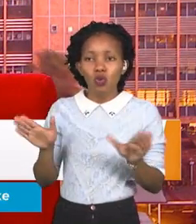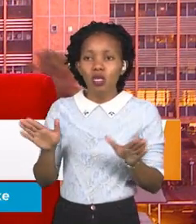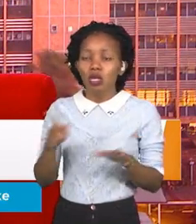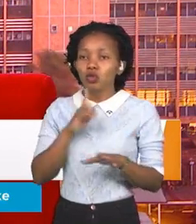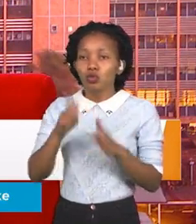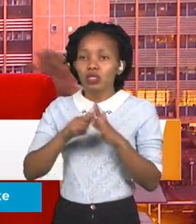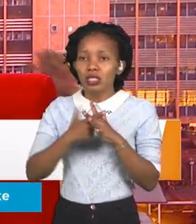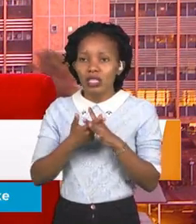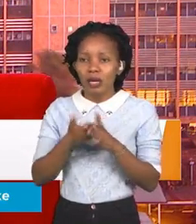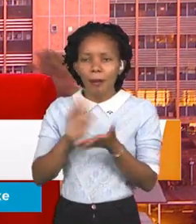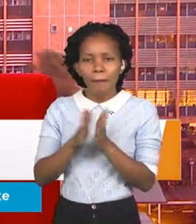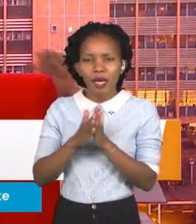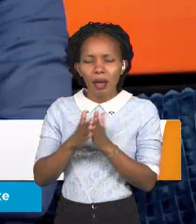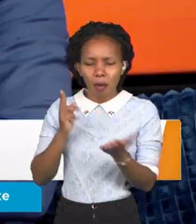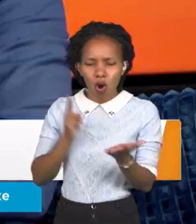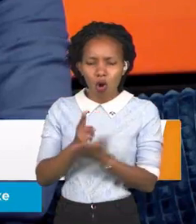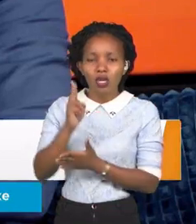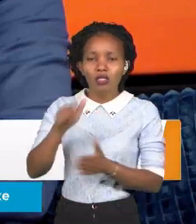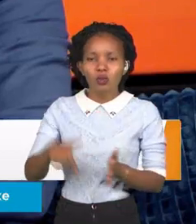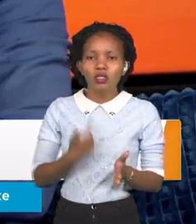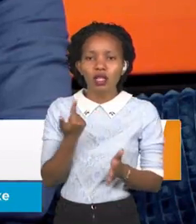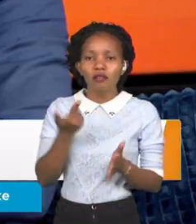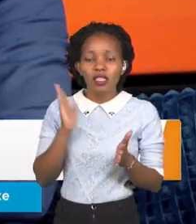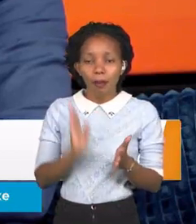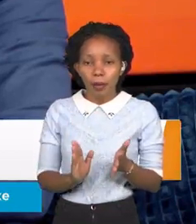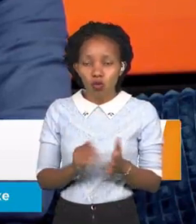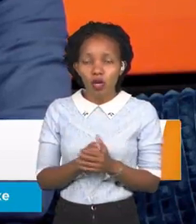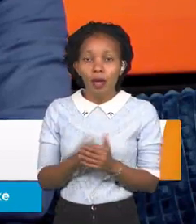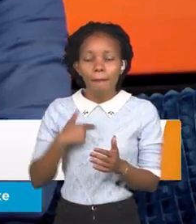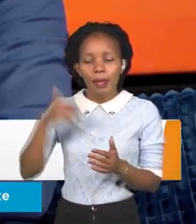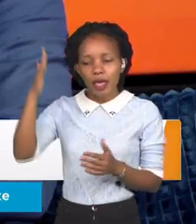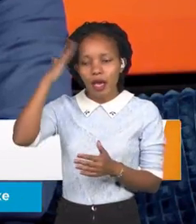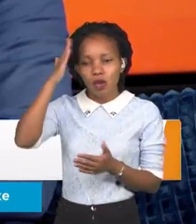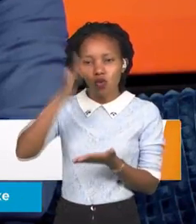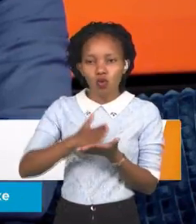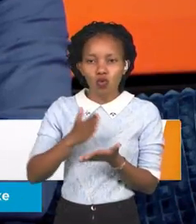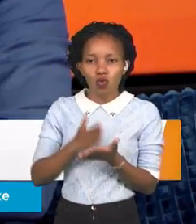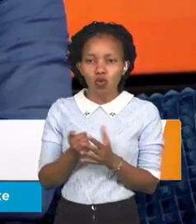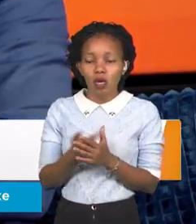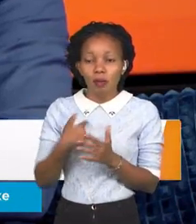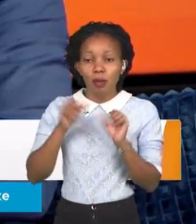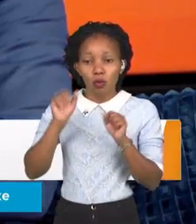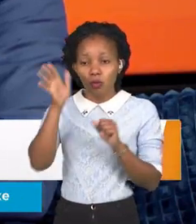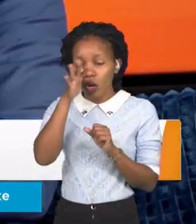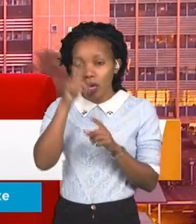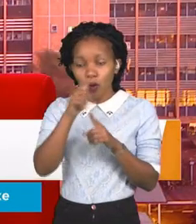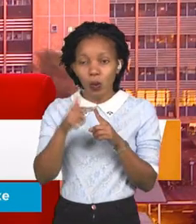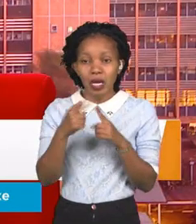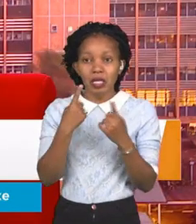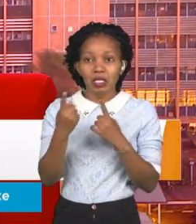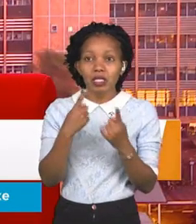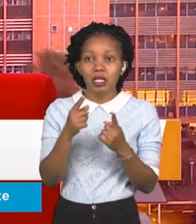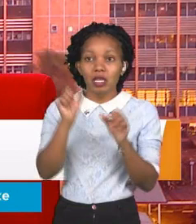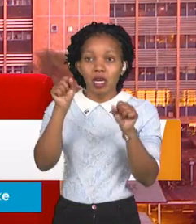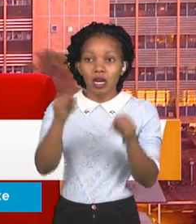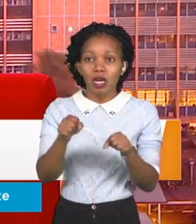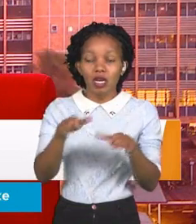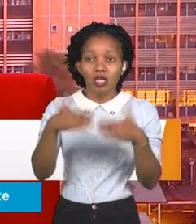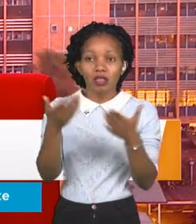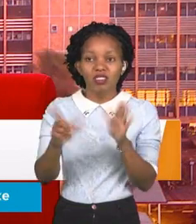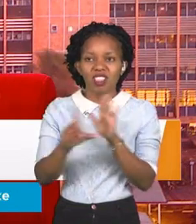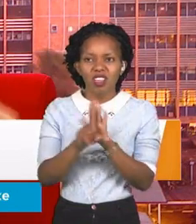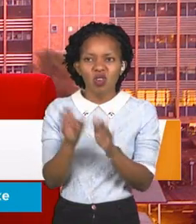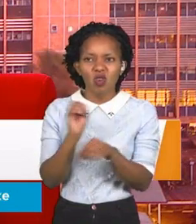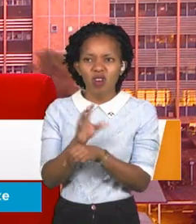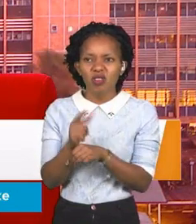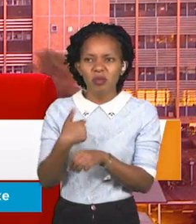starts with be honest with yourself as a person. Mm-hmm. I know as Kigezo, I would lie if I said I can give legal